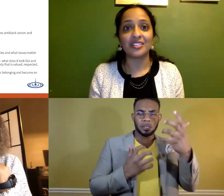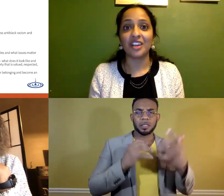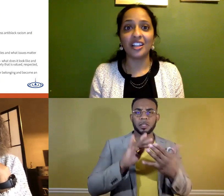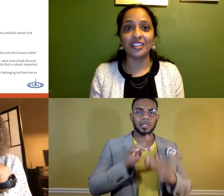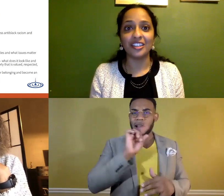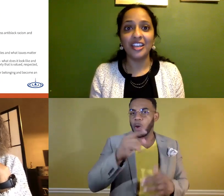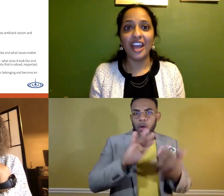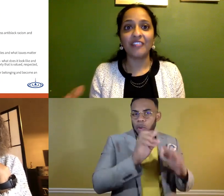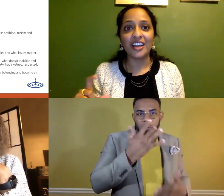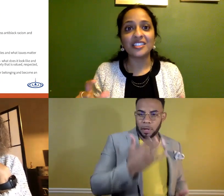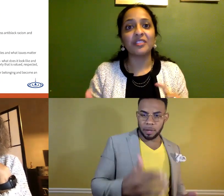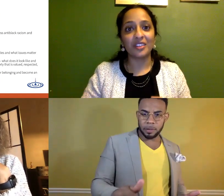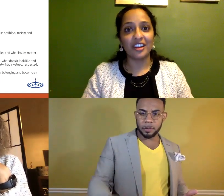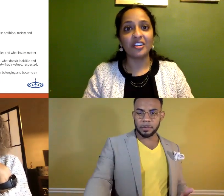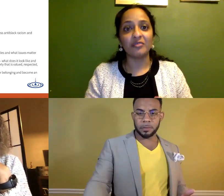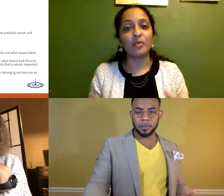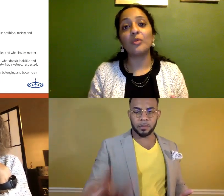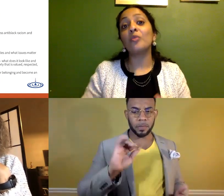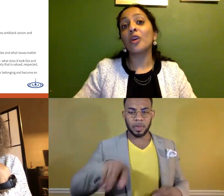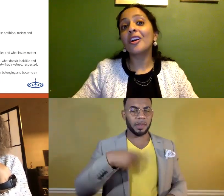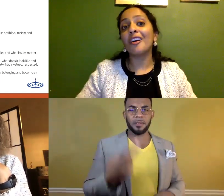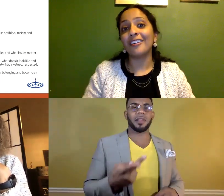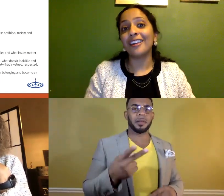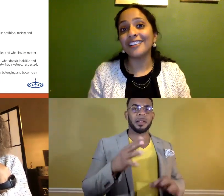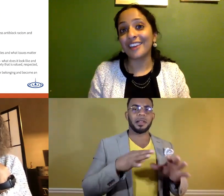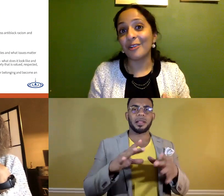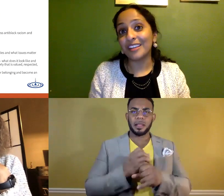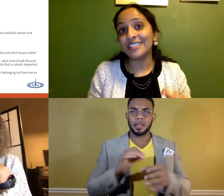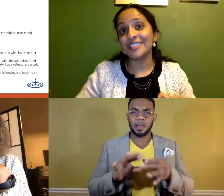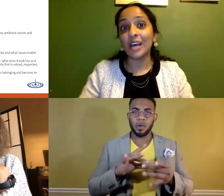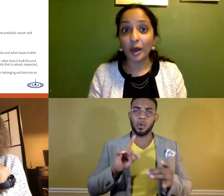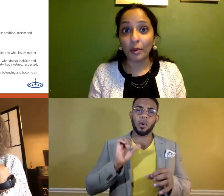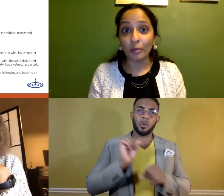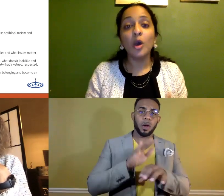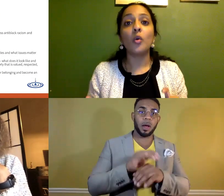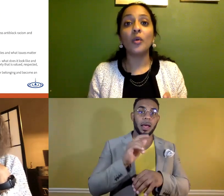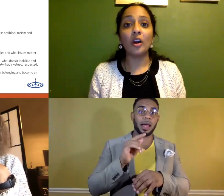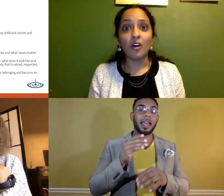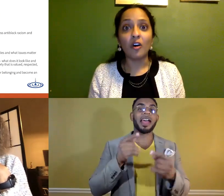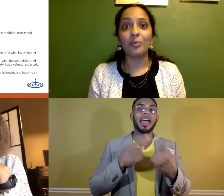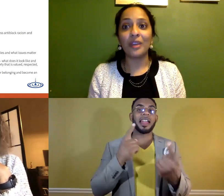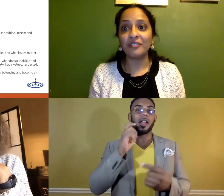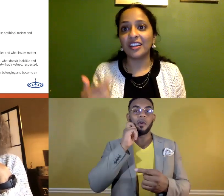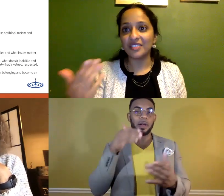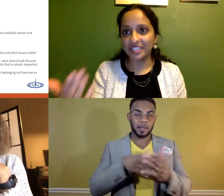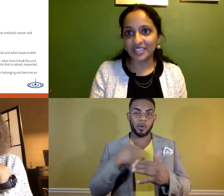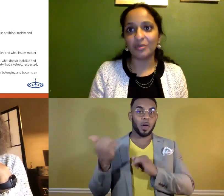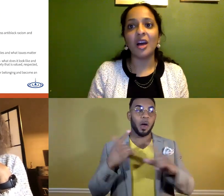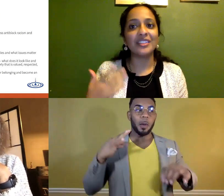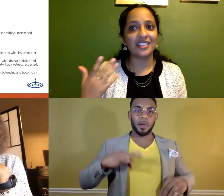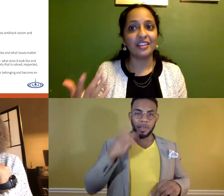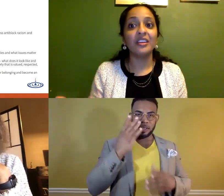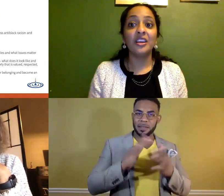just communities of color. And for us to flip the narrative, right? When we work on anti-racism, we all benefit. And I've seen